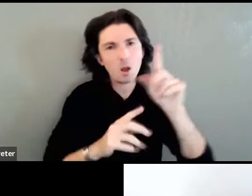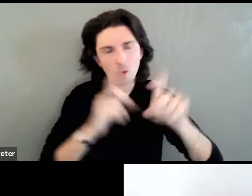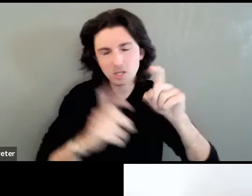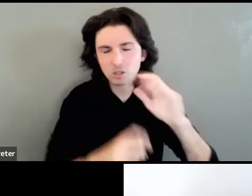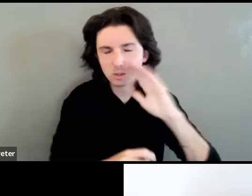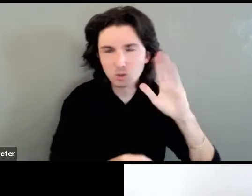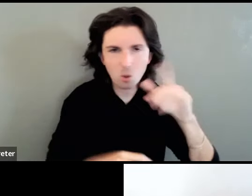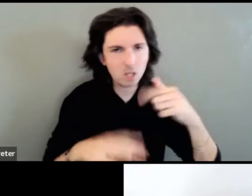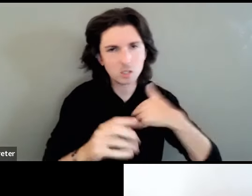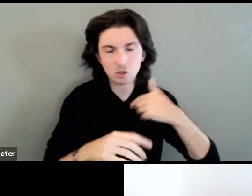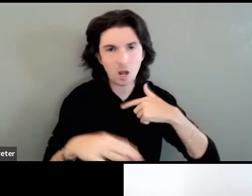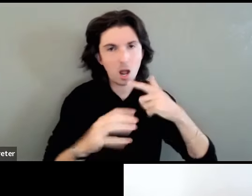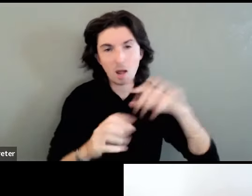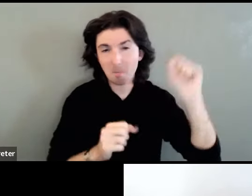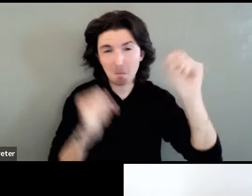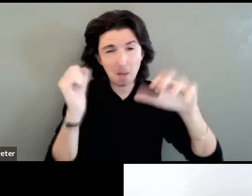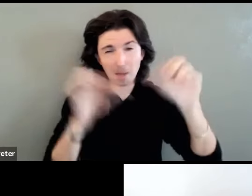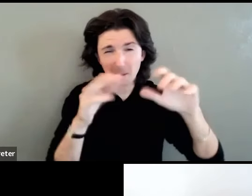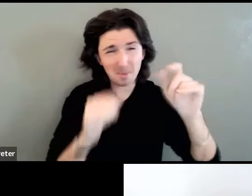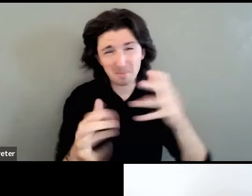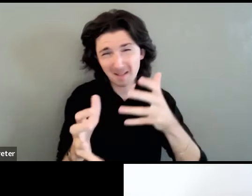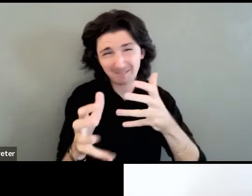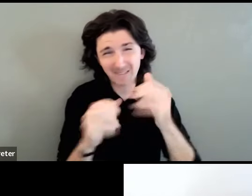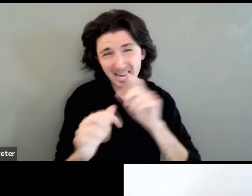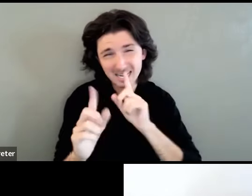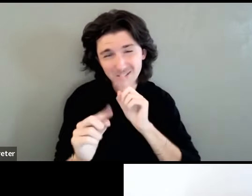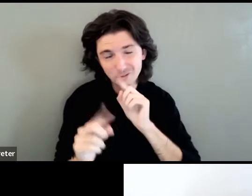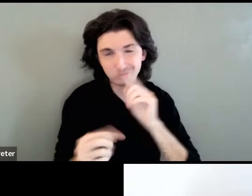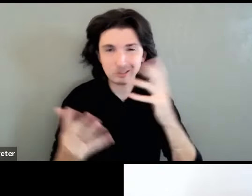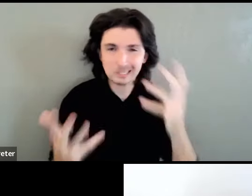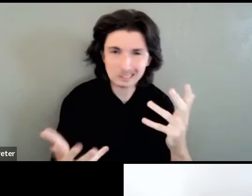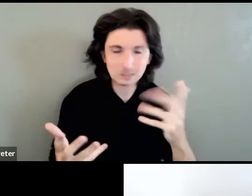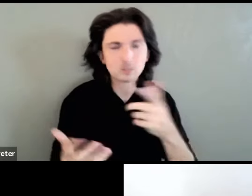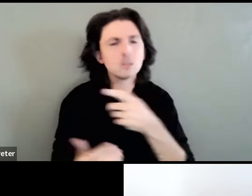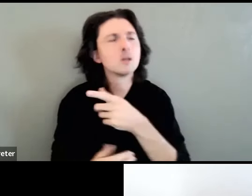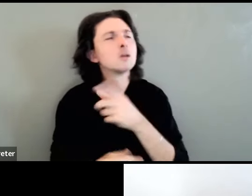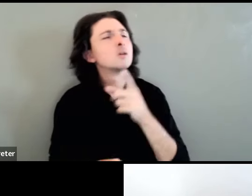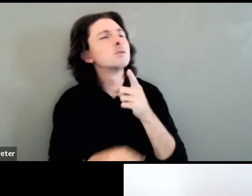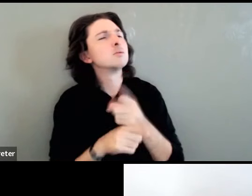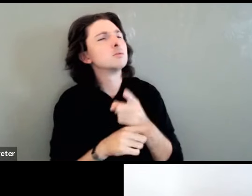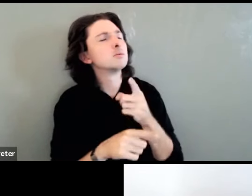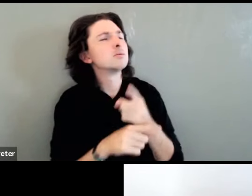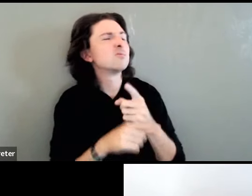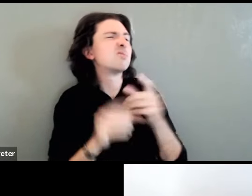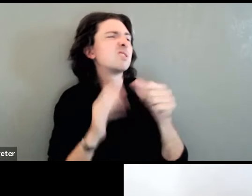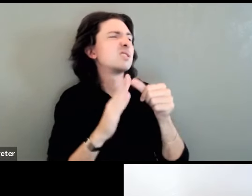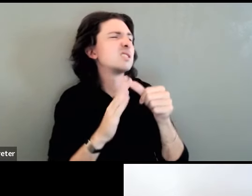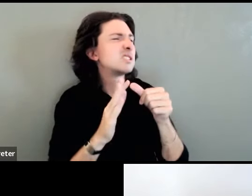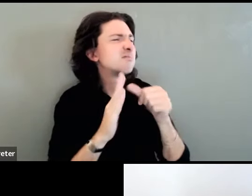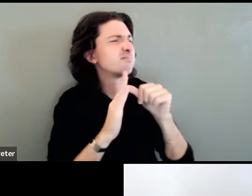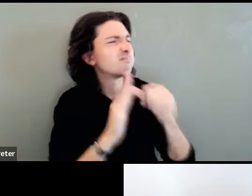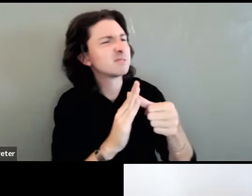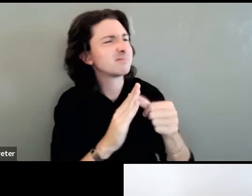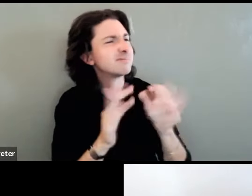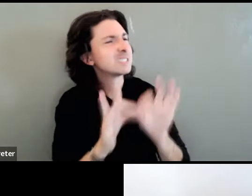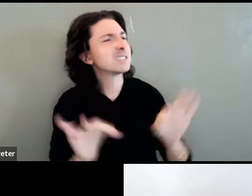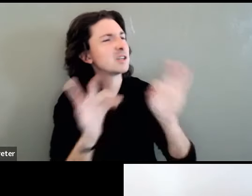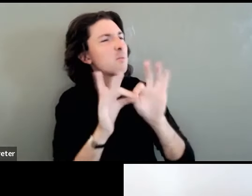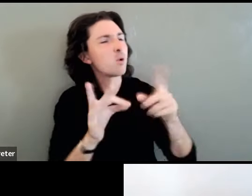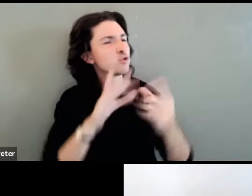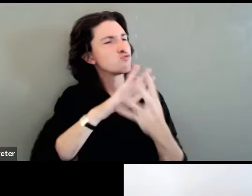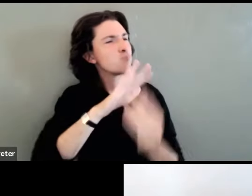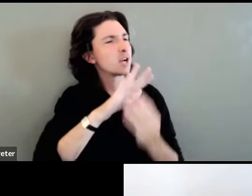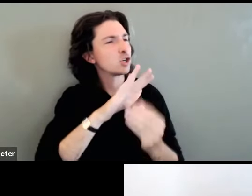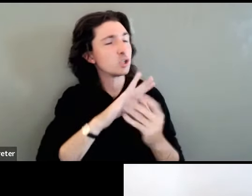I think I have to emphasize. I think it's important to keep records, and it's really simple. My call time was at